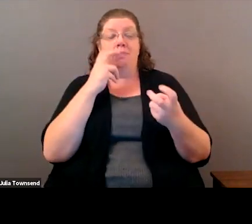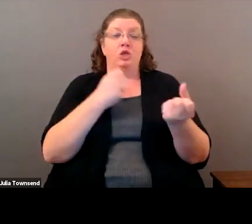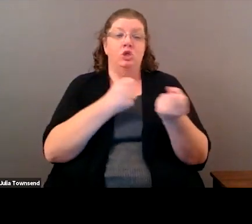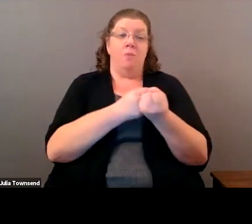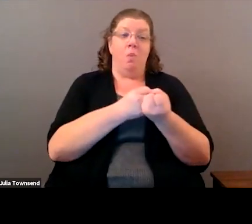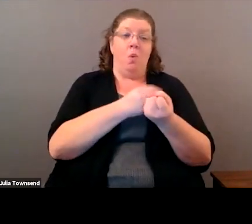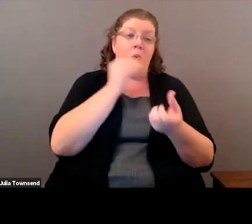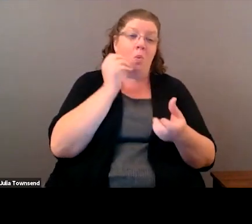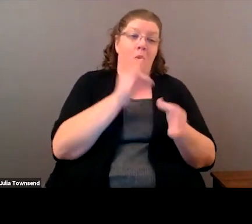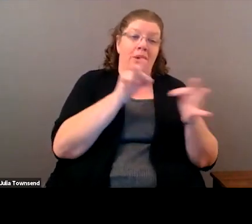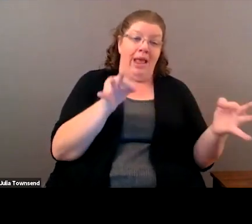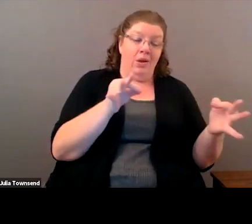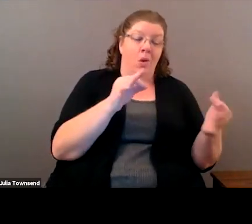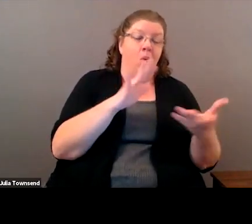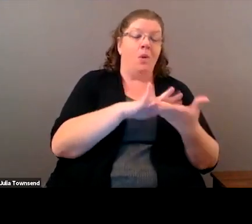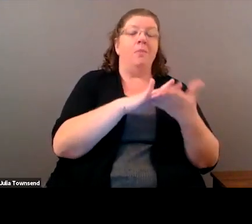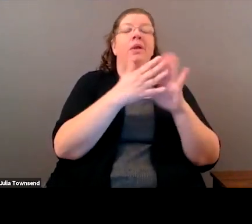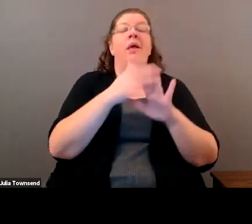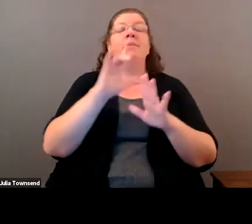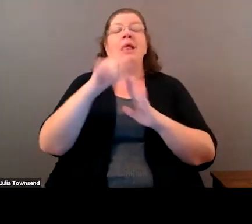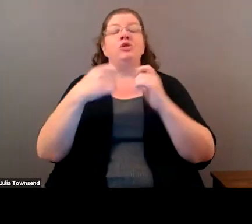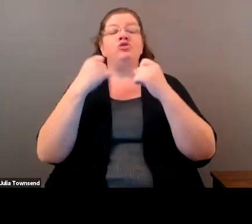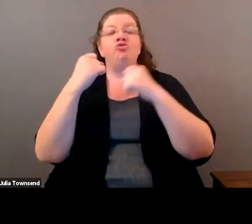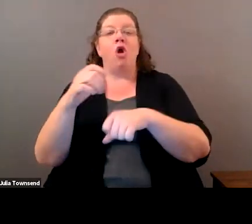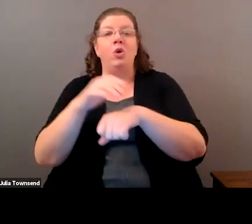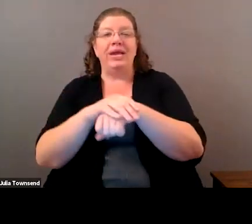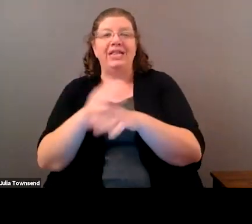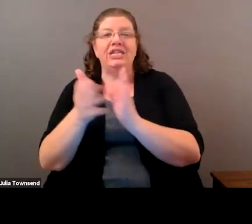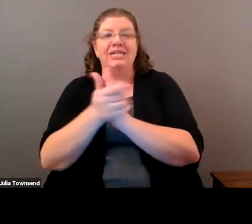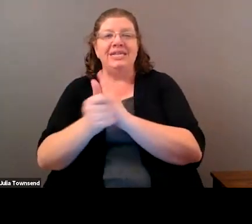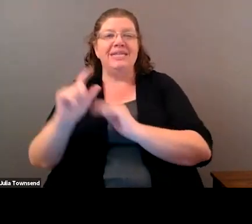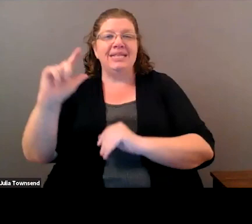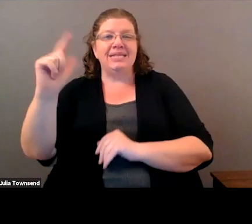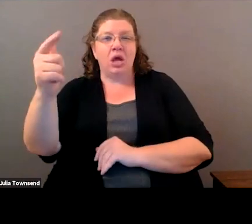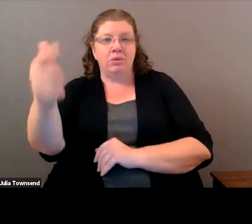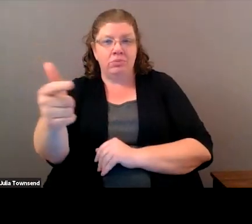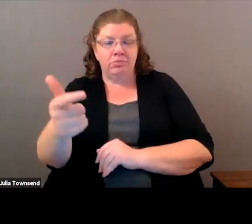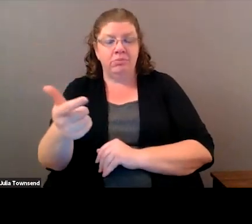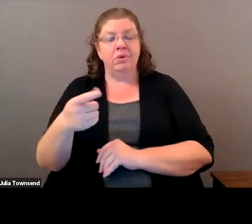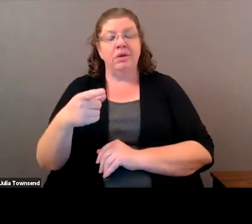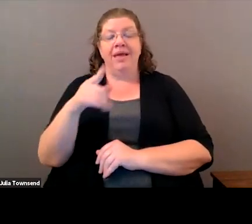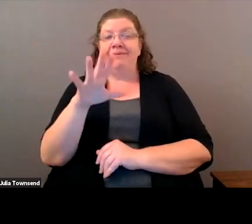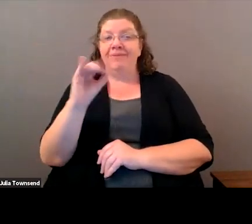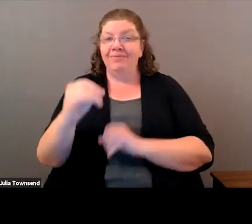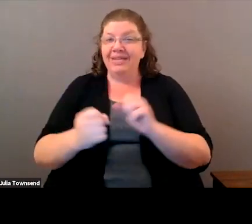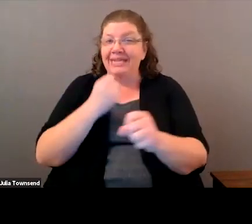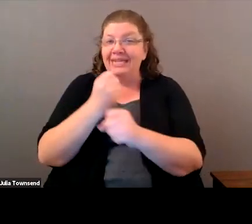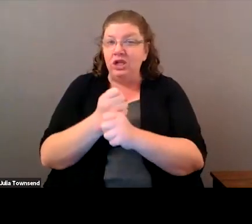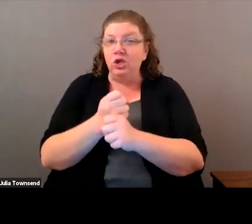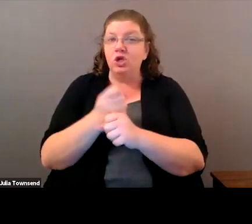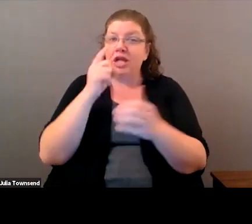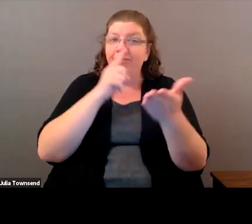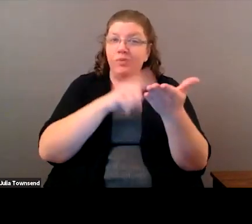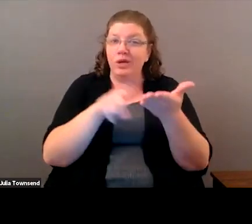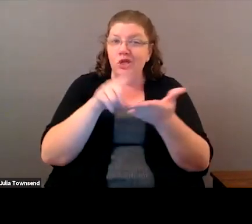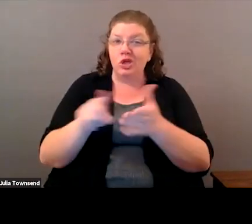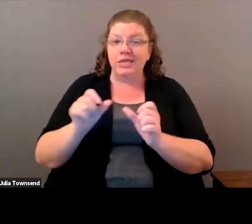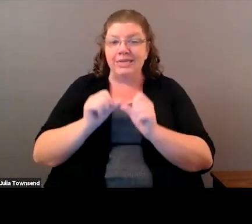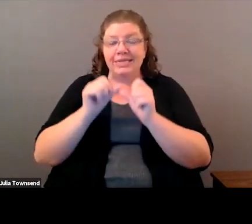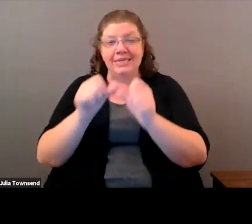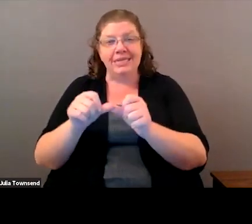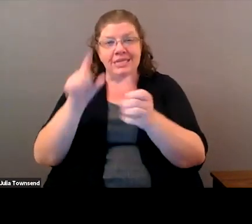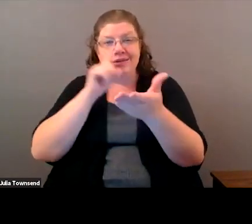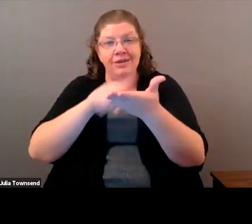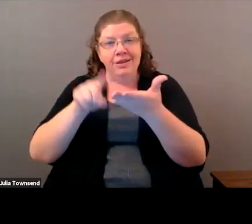in stronger English skills in the long term. A half century of research consistently shows that English learners in two-way